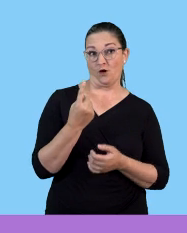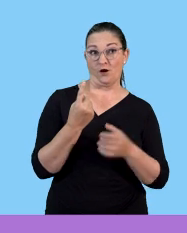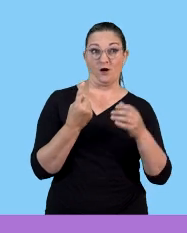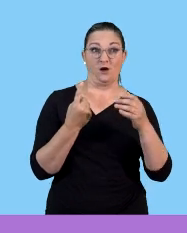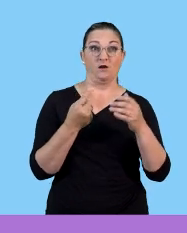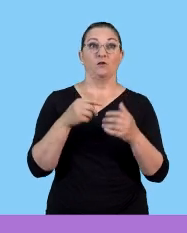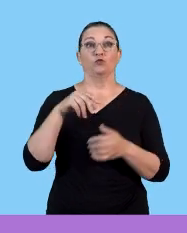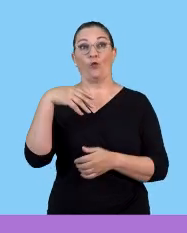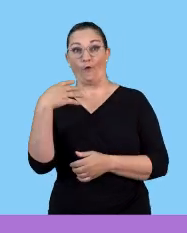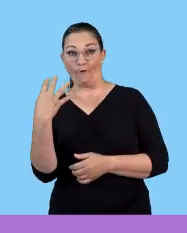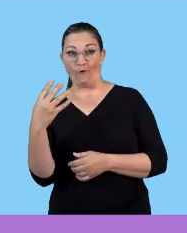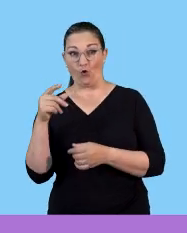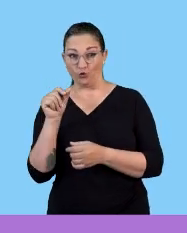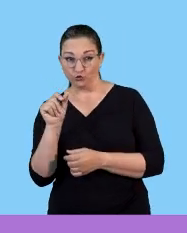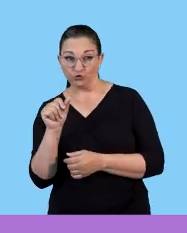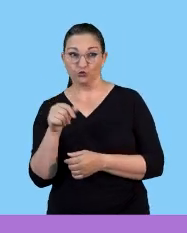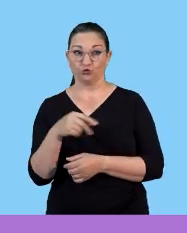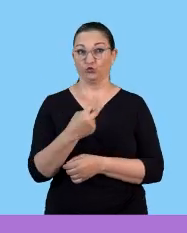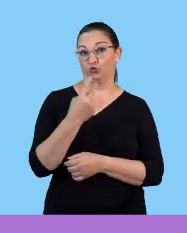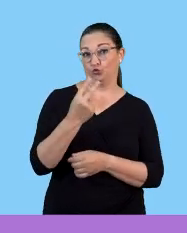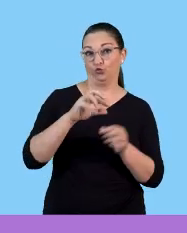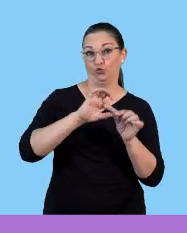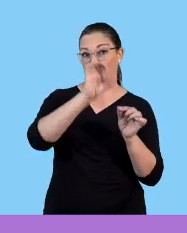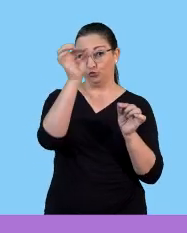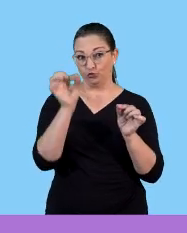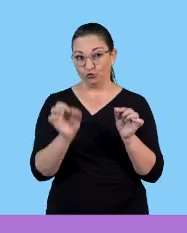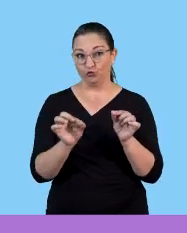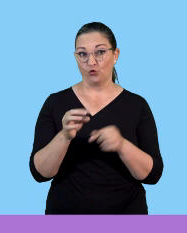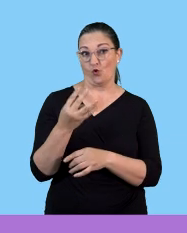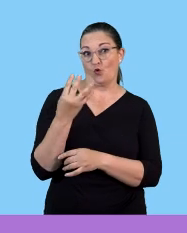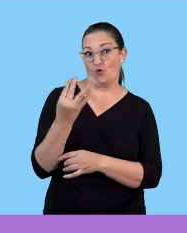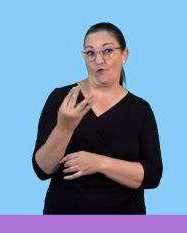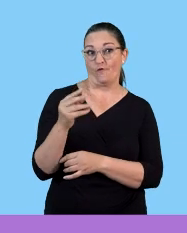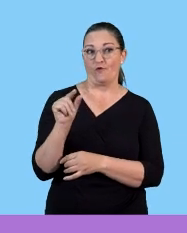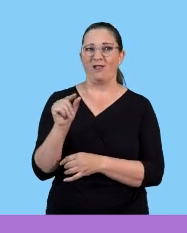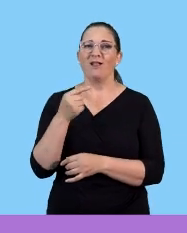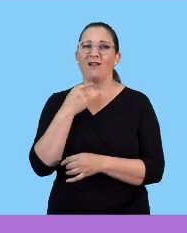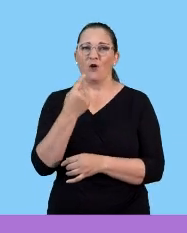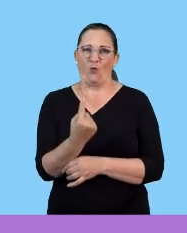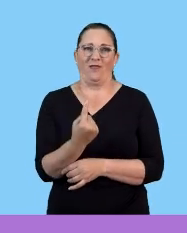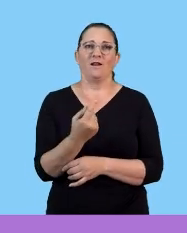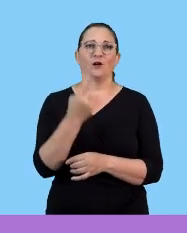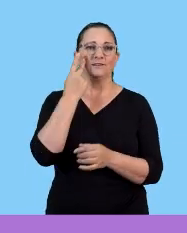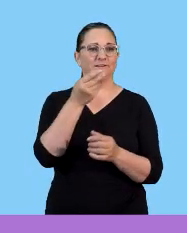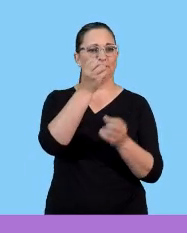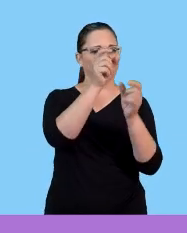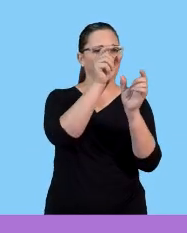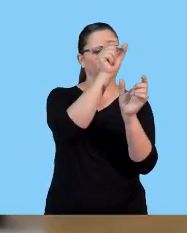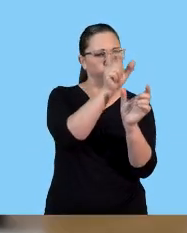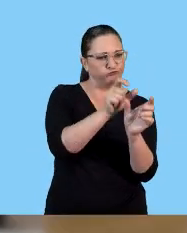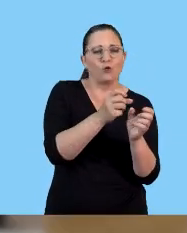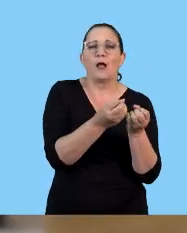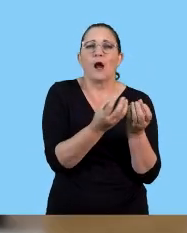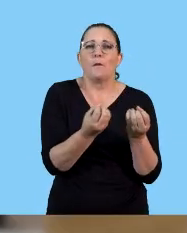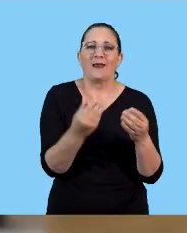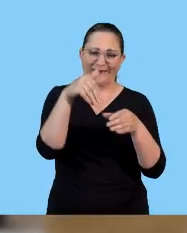we've got four of those, we've got two of those, there are four of those, and there's one of those. That's what that means. All right,